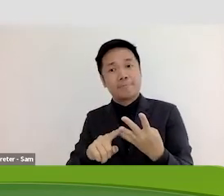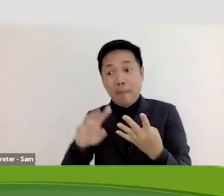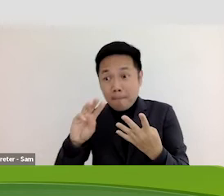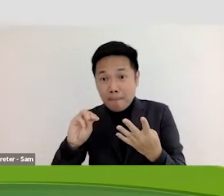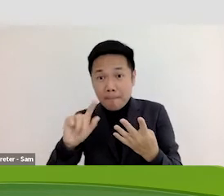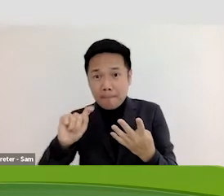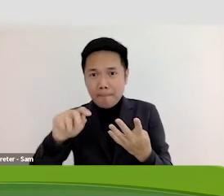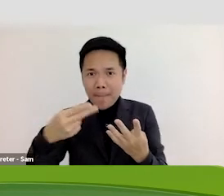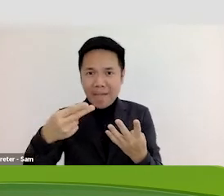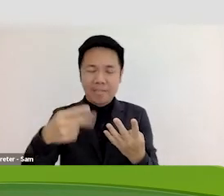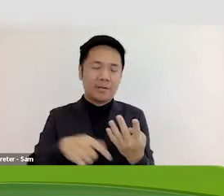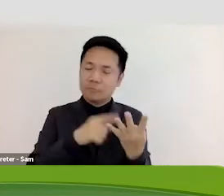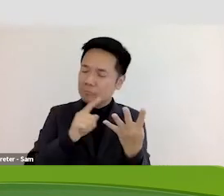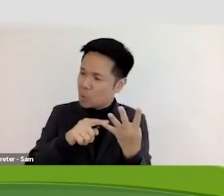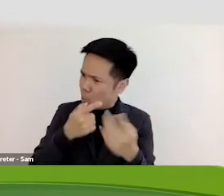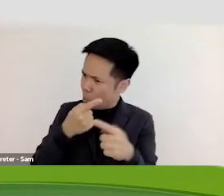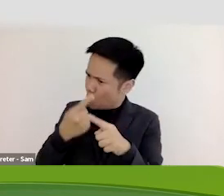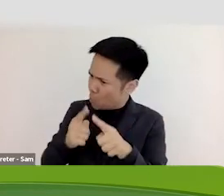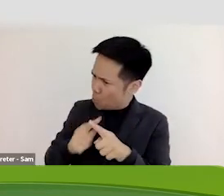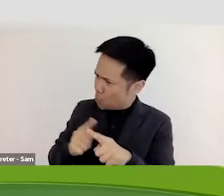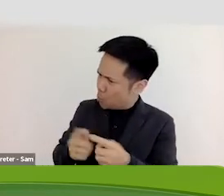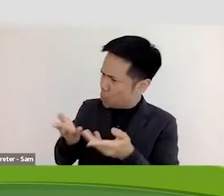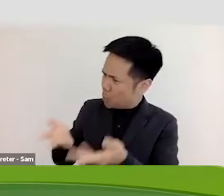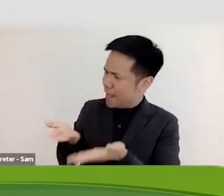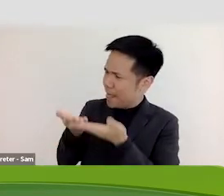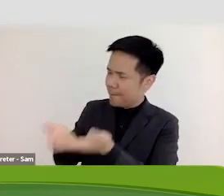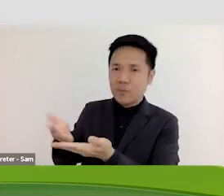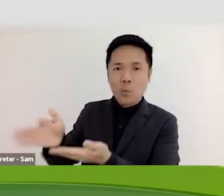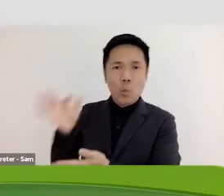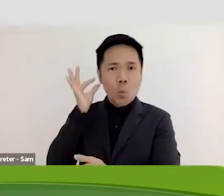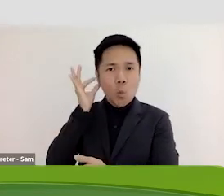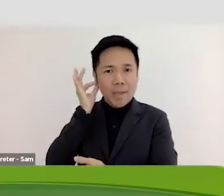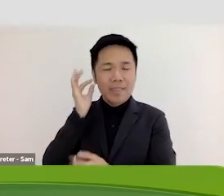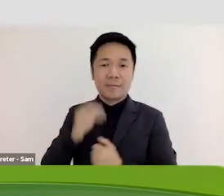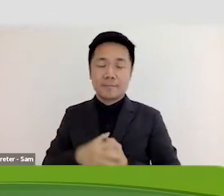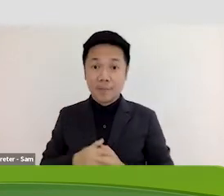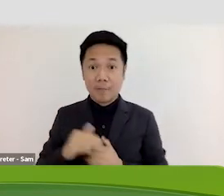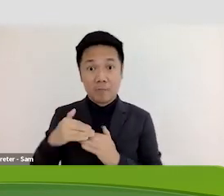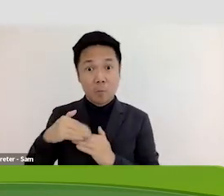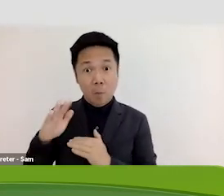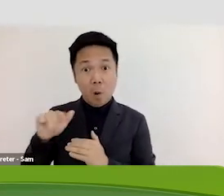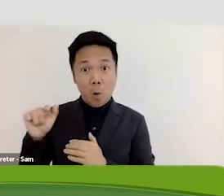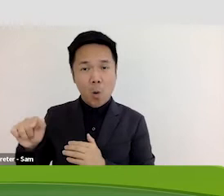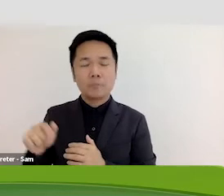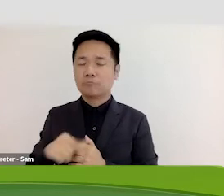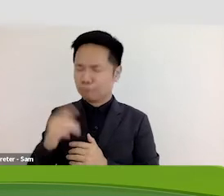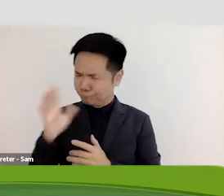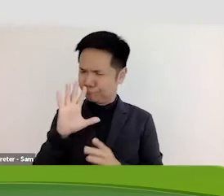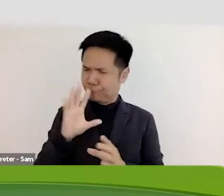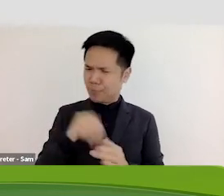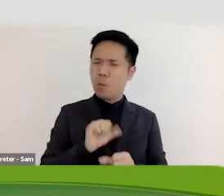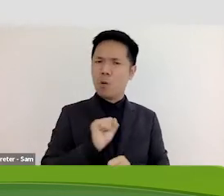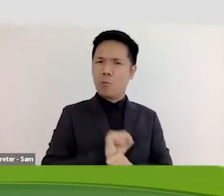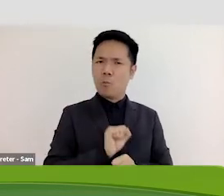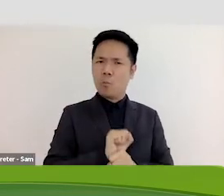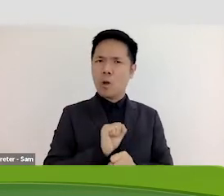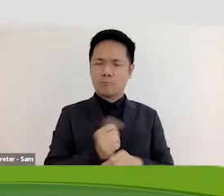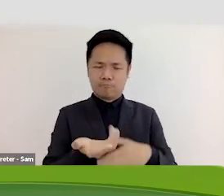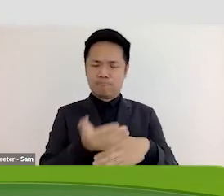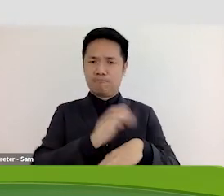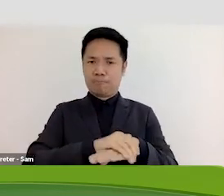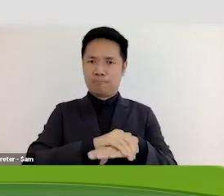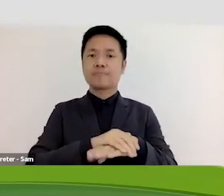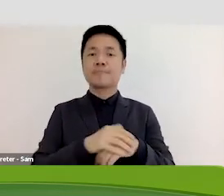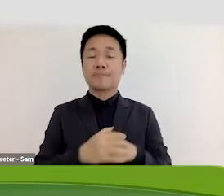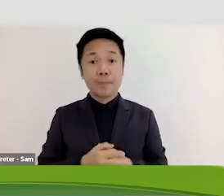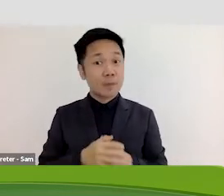and girls, and create pathways and opportunities for women to enter skilled trades and jobs, including